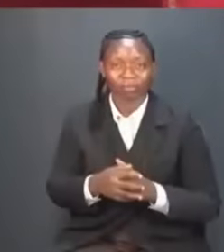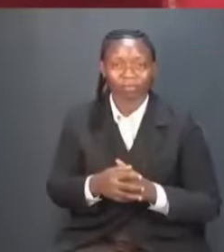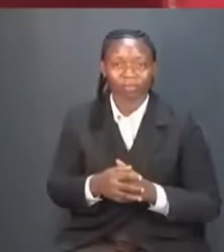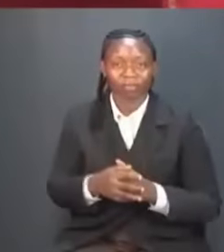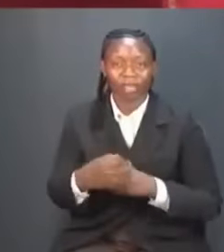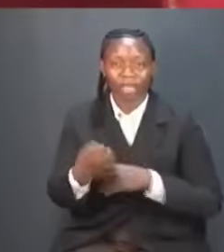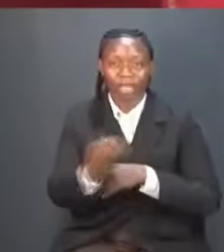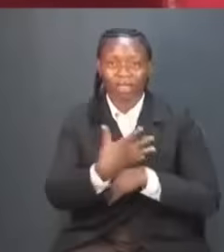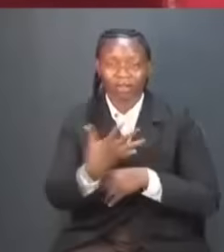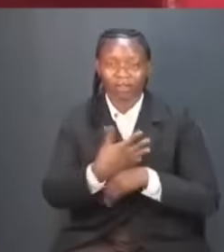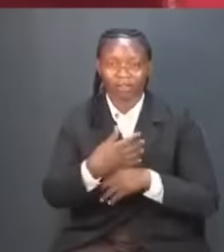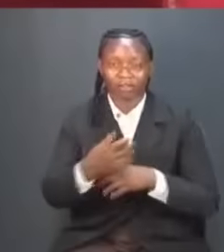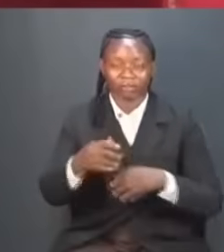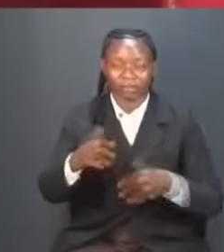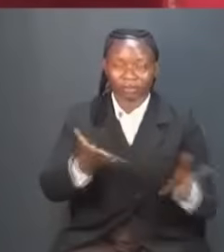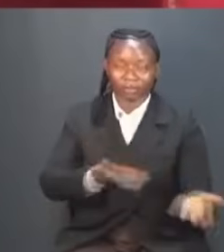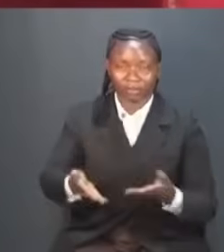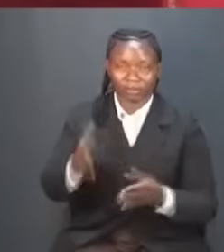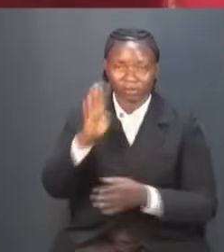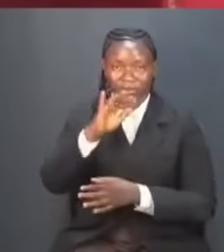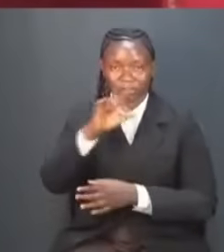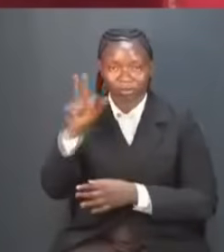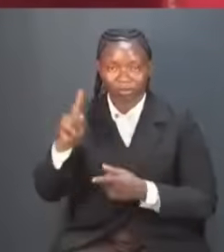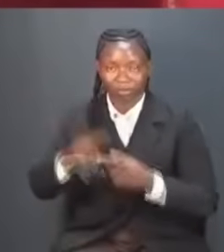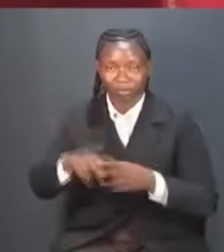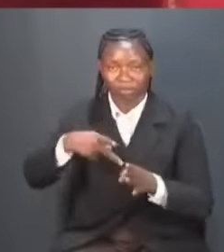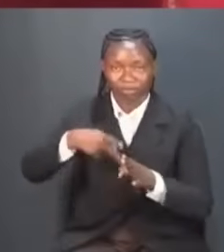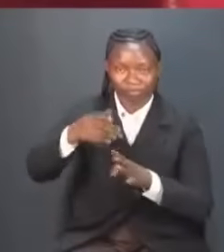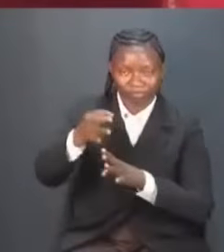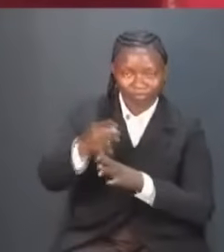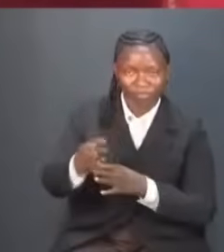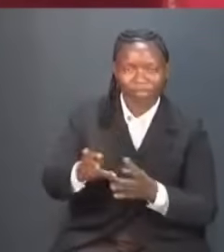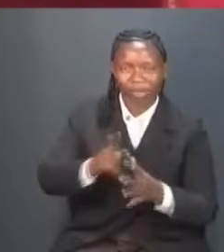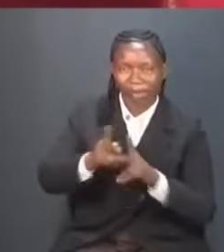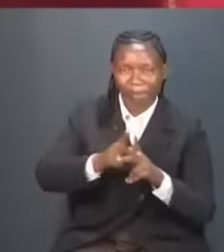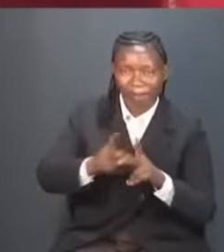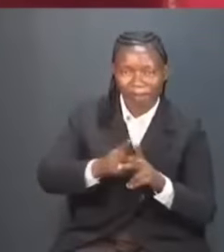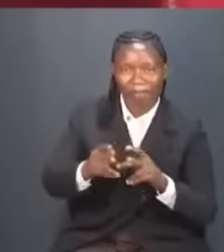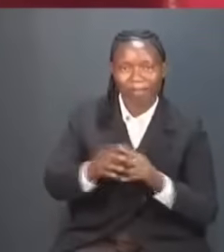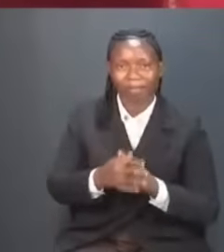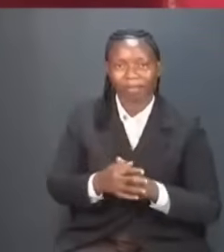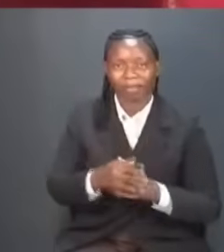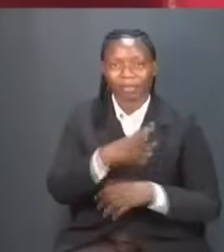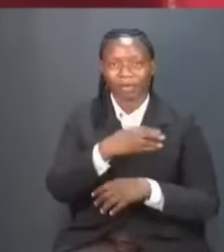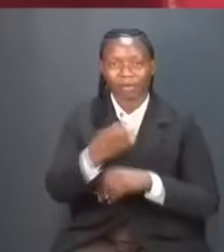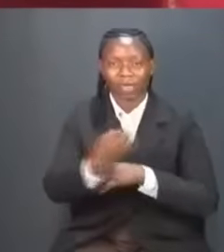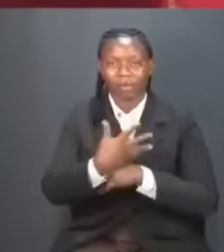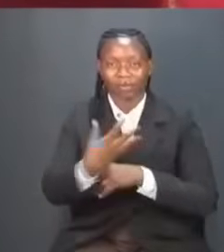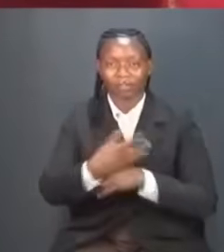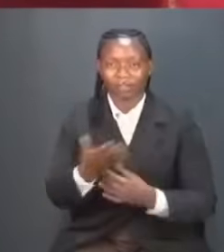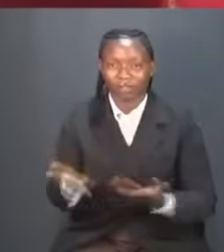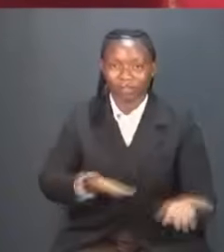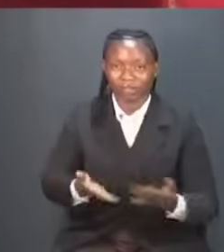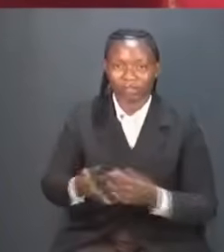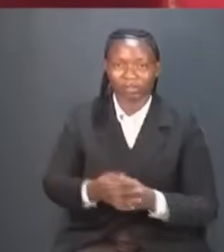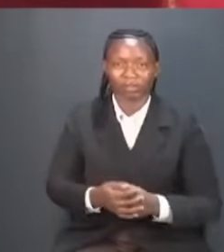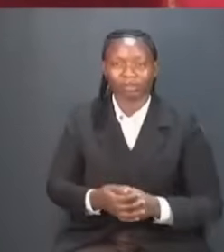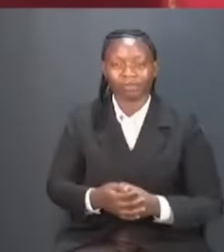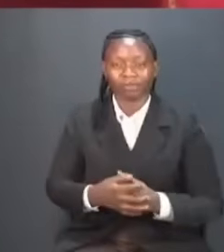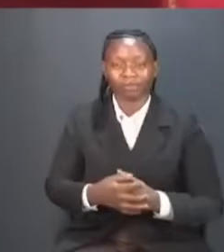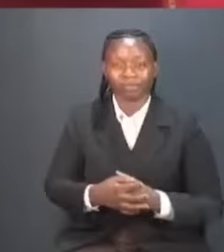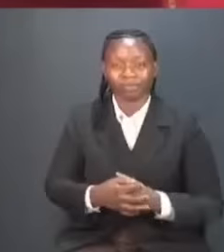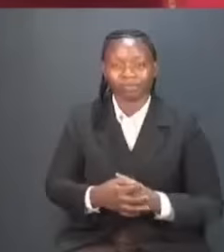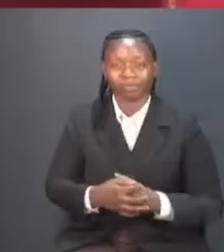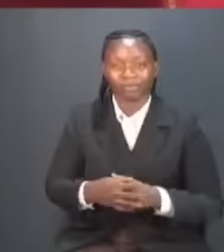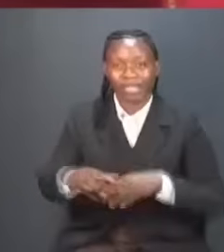Advisory Services Bill to regulate the professional practice of extension and advisory services. To this end,